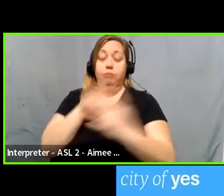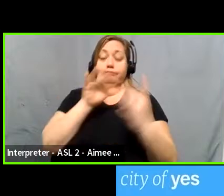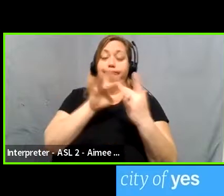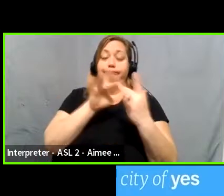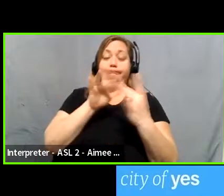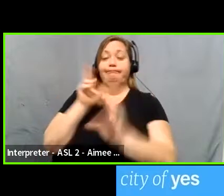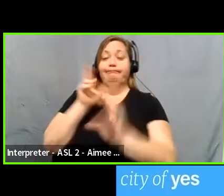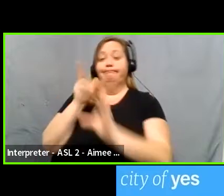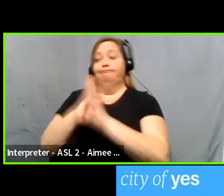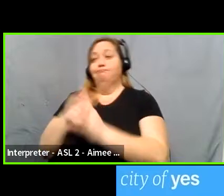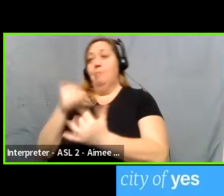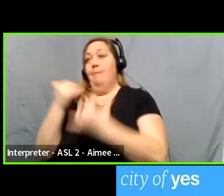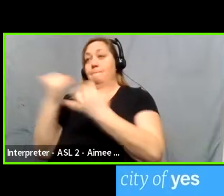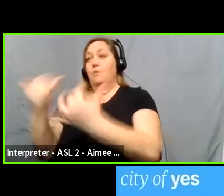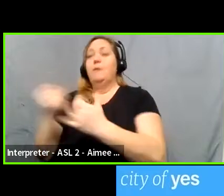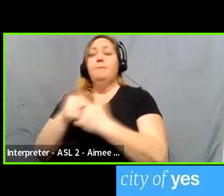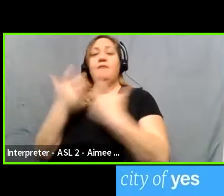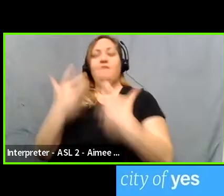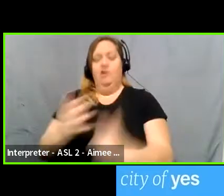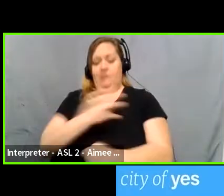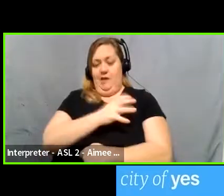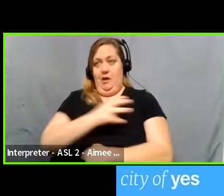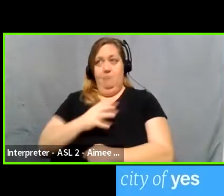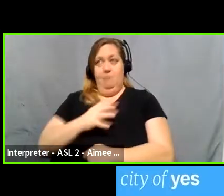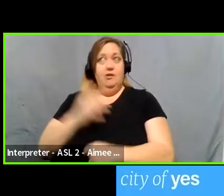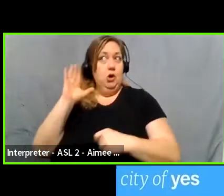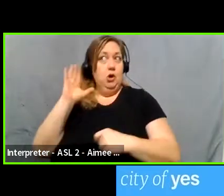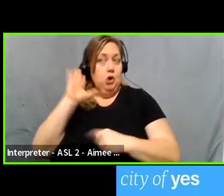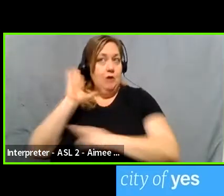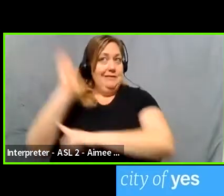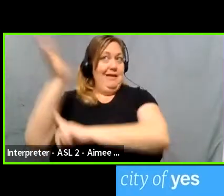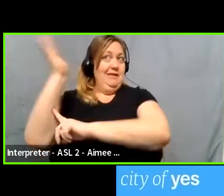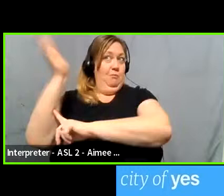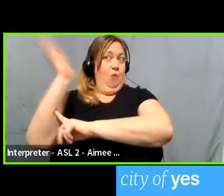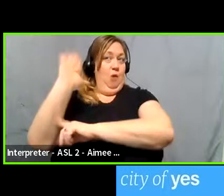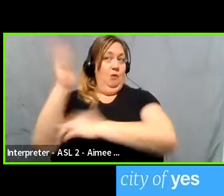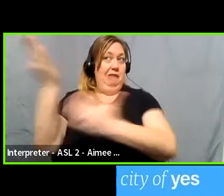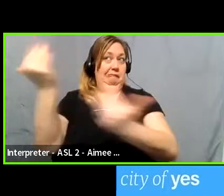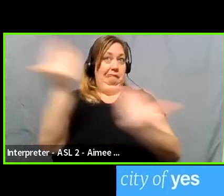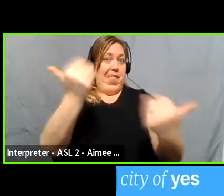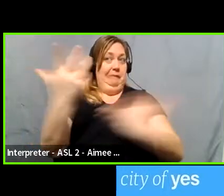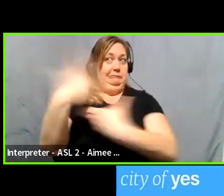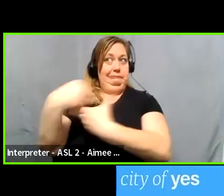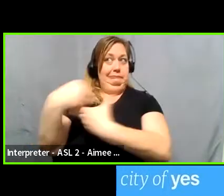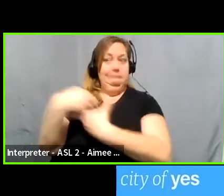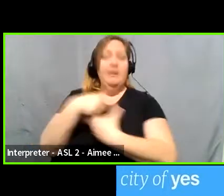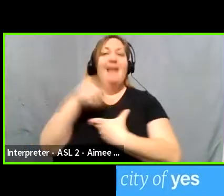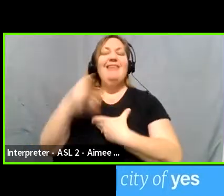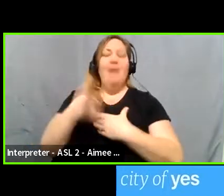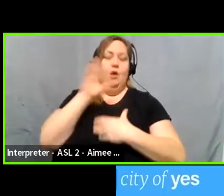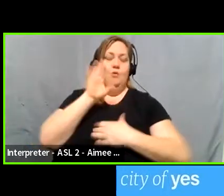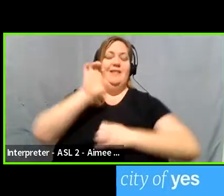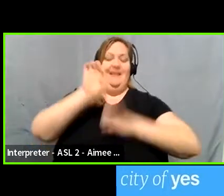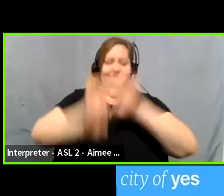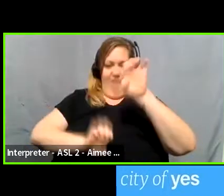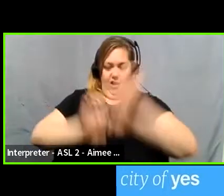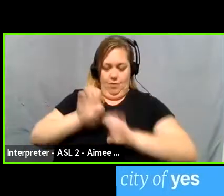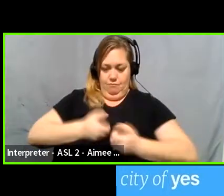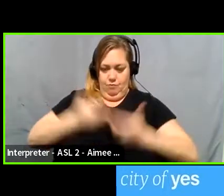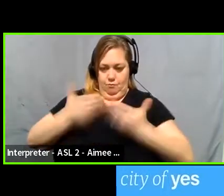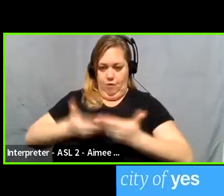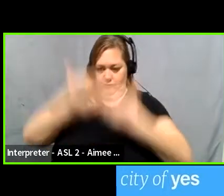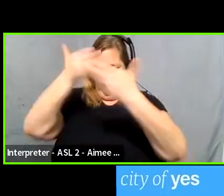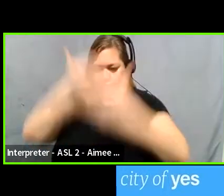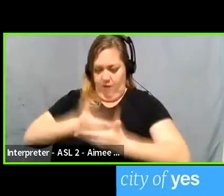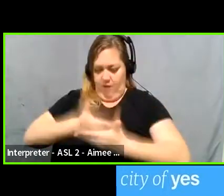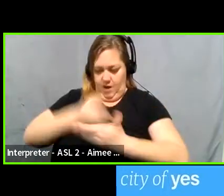the commission has heard the testimony, um, they will evaluate the proposal in front of